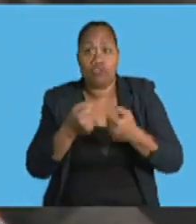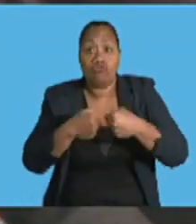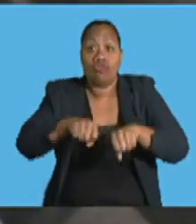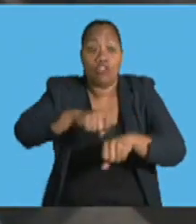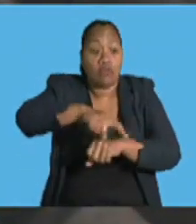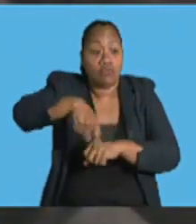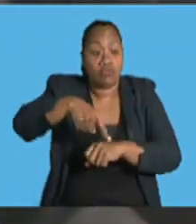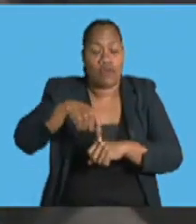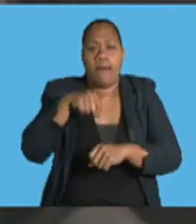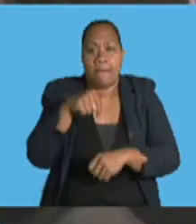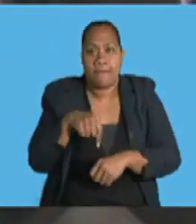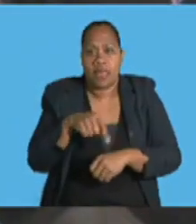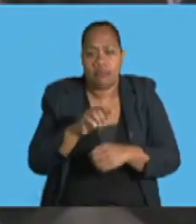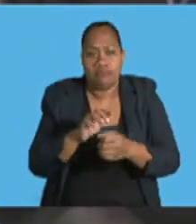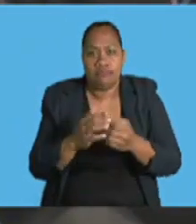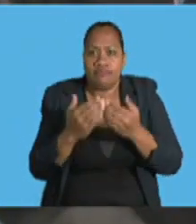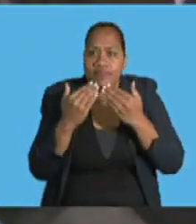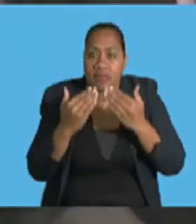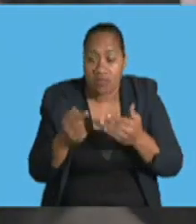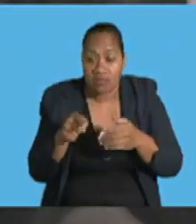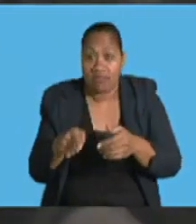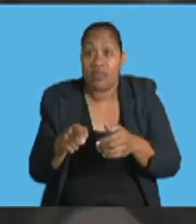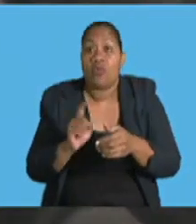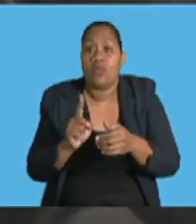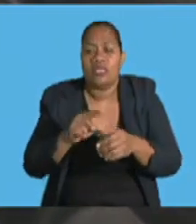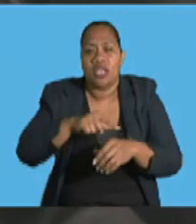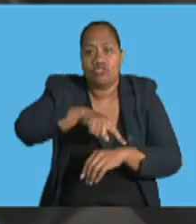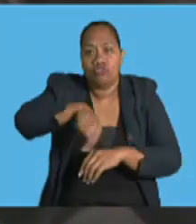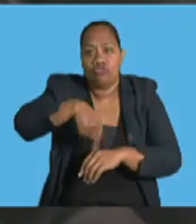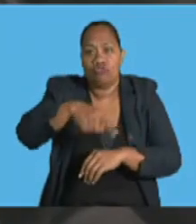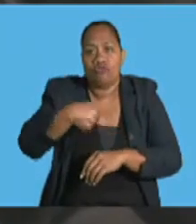with gratitude the Suva Retailers